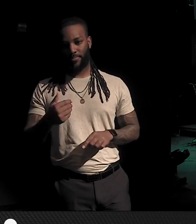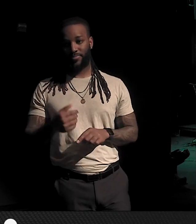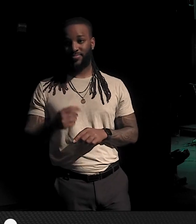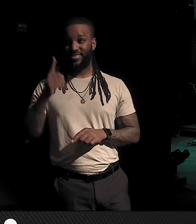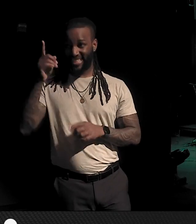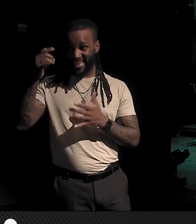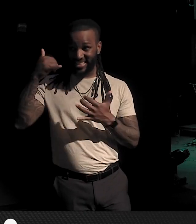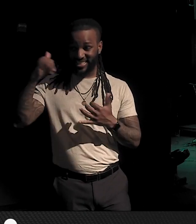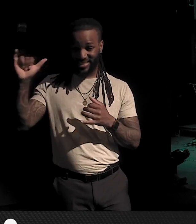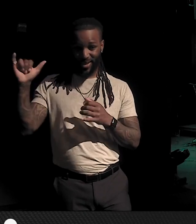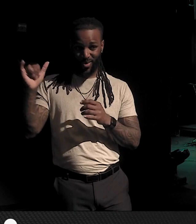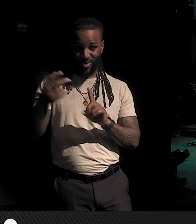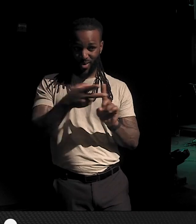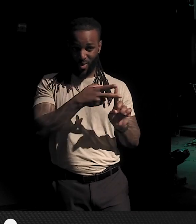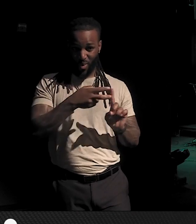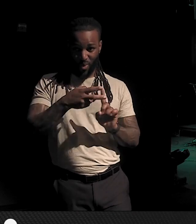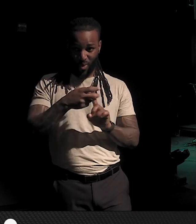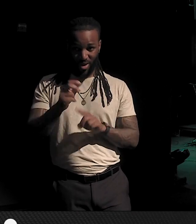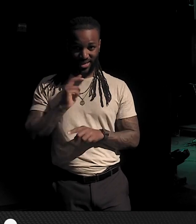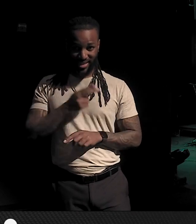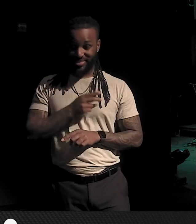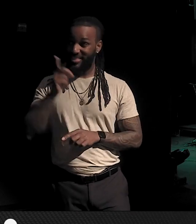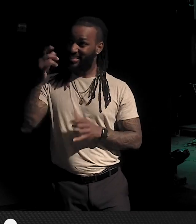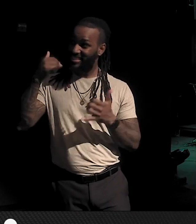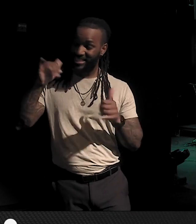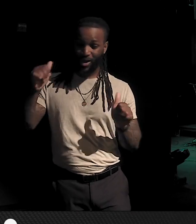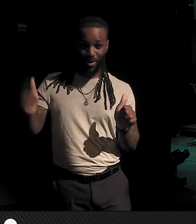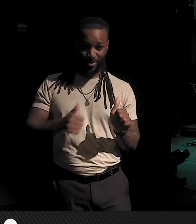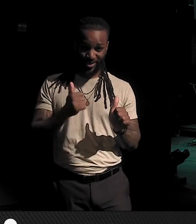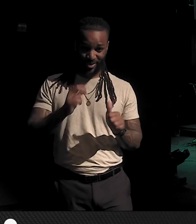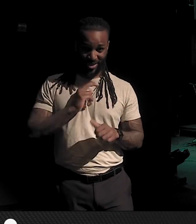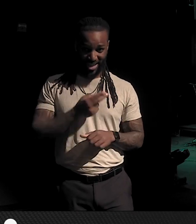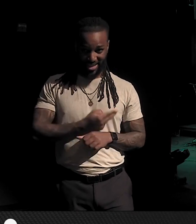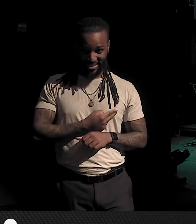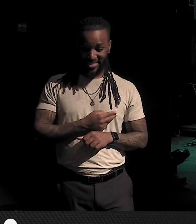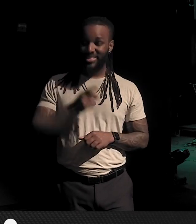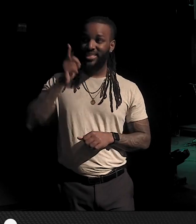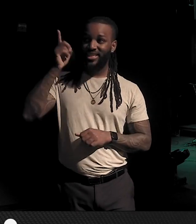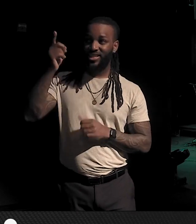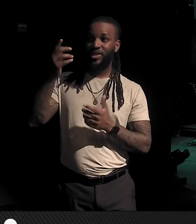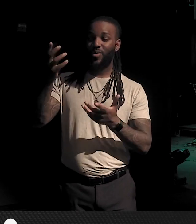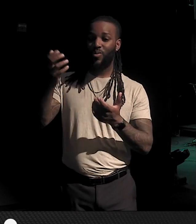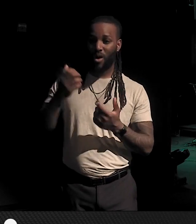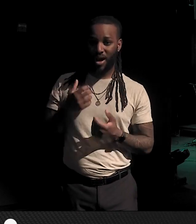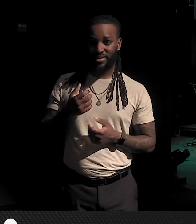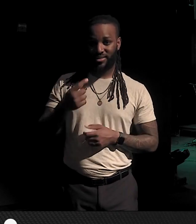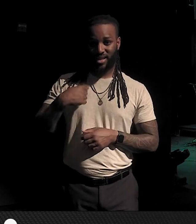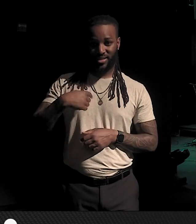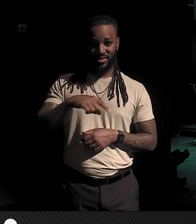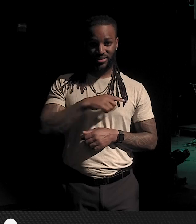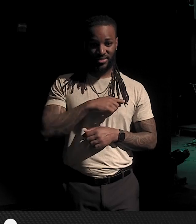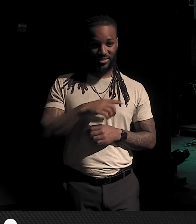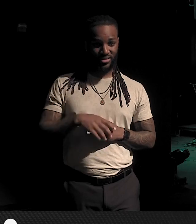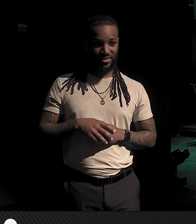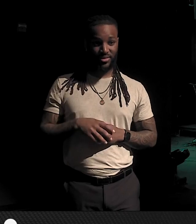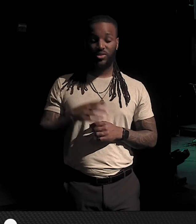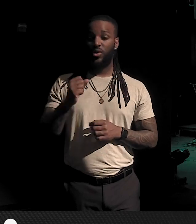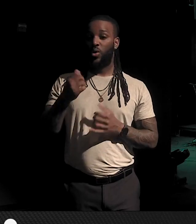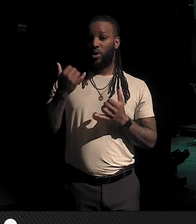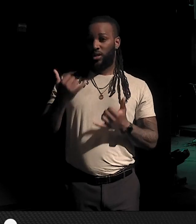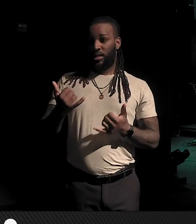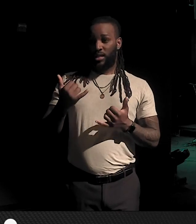us. He's still pursuing us. He wants to be with us. So